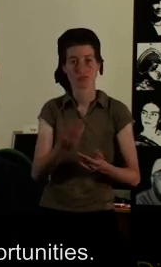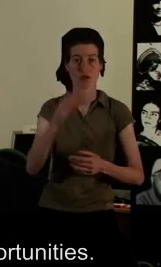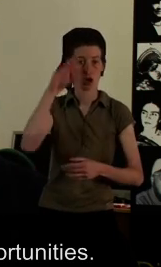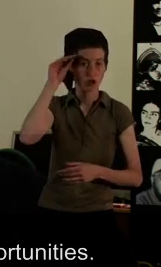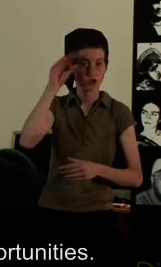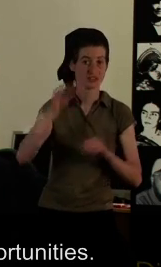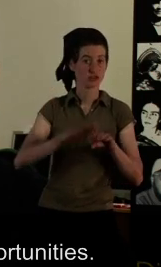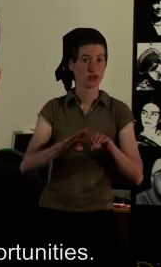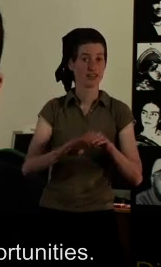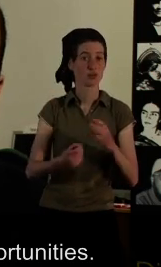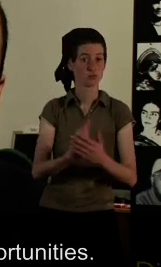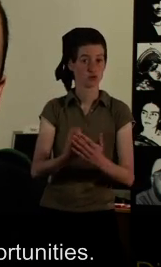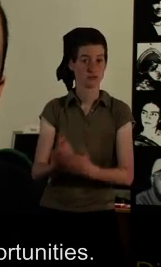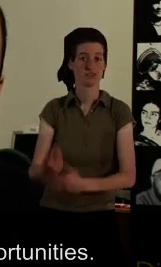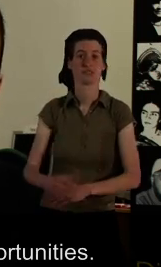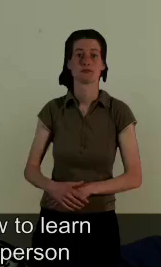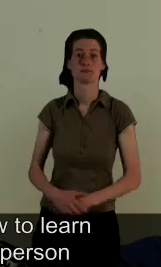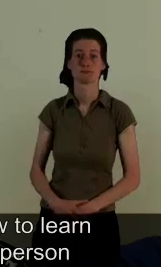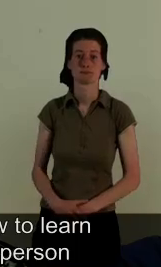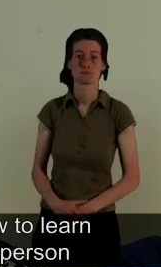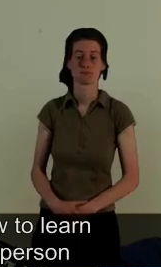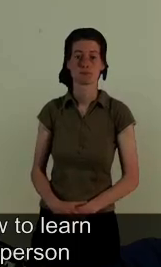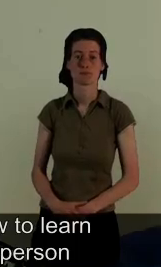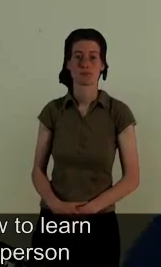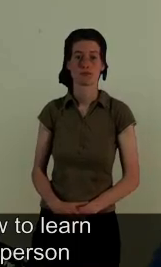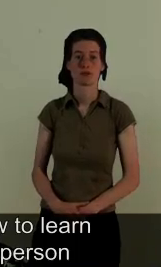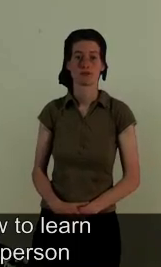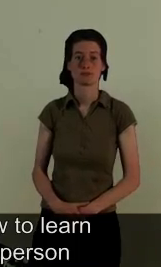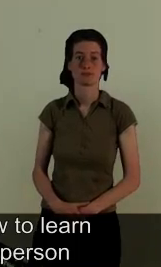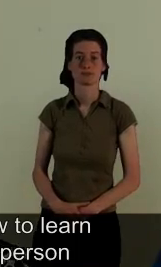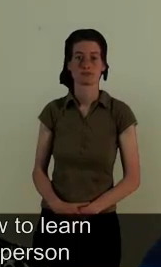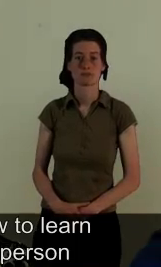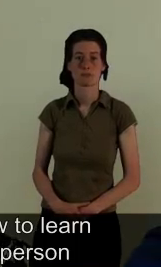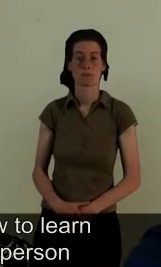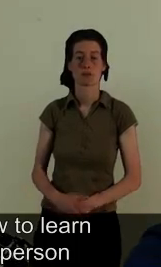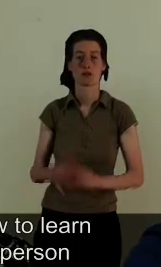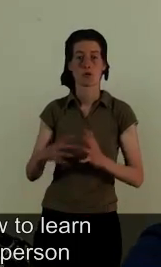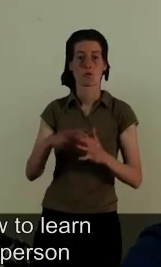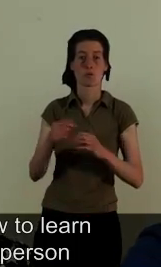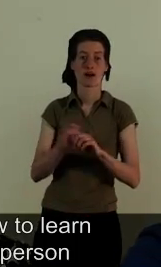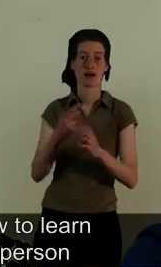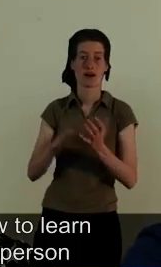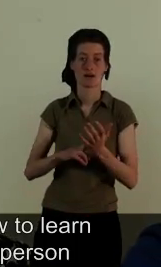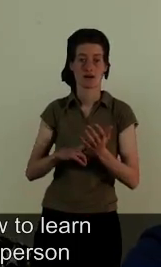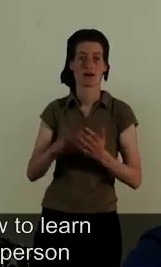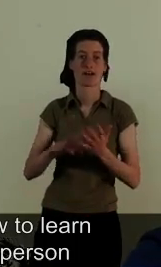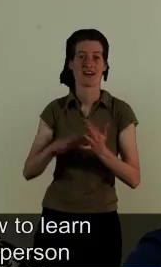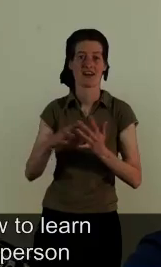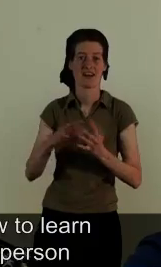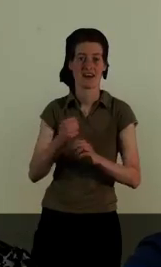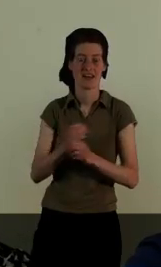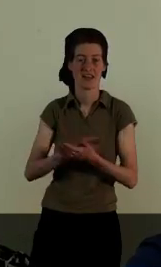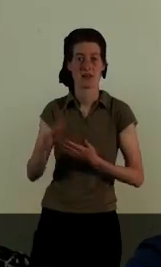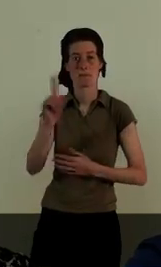facilitate learning and training opportunities. Originally, People's First is how to learn to speak up, because